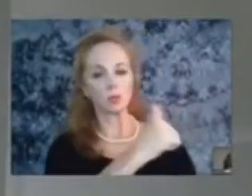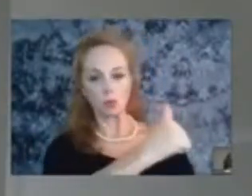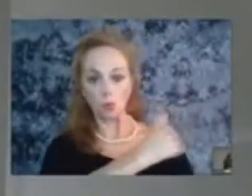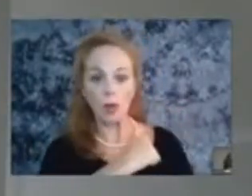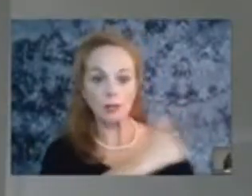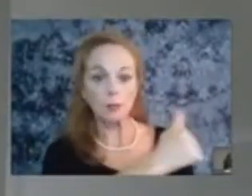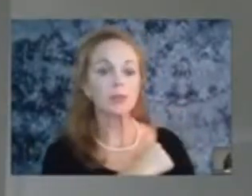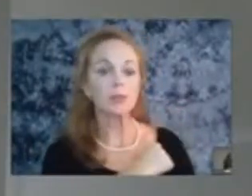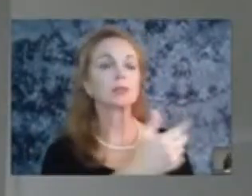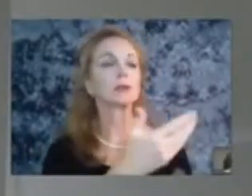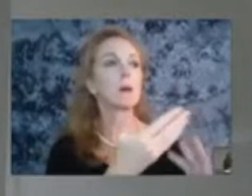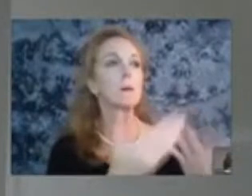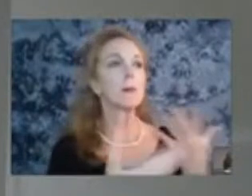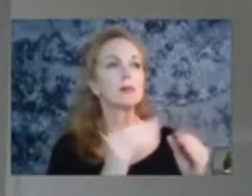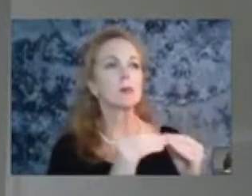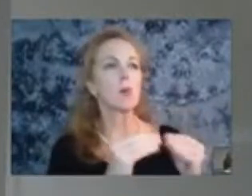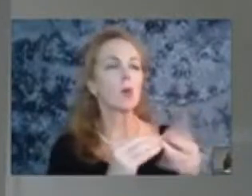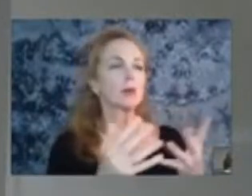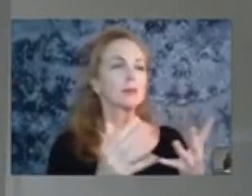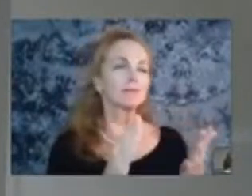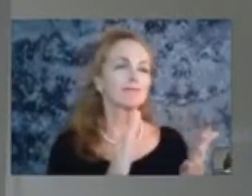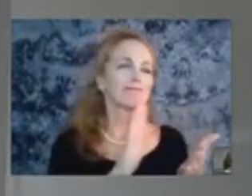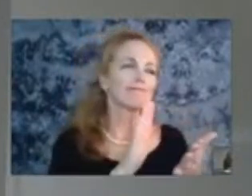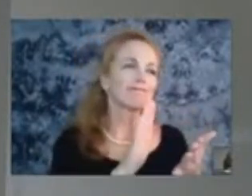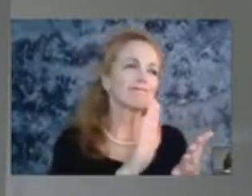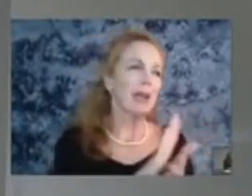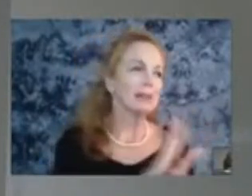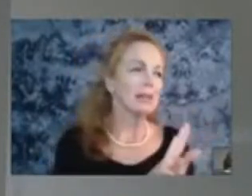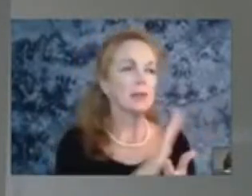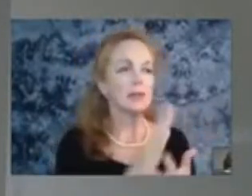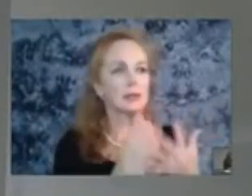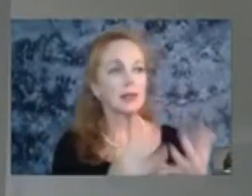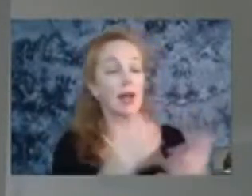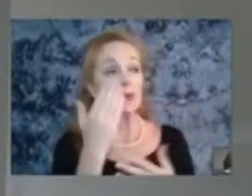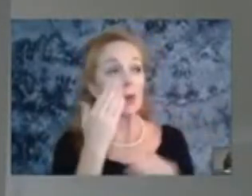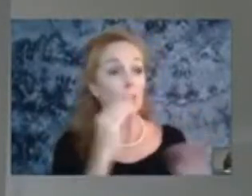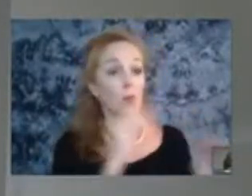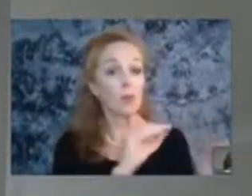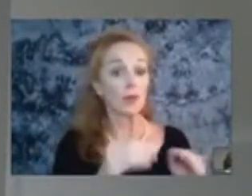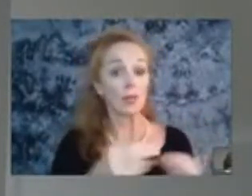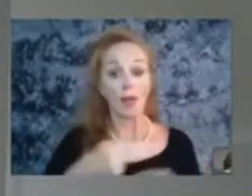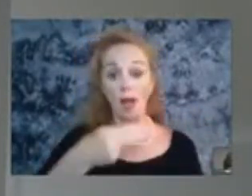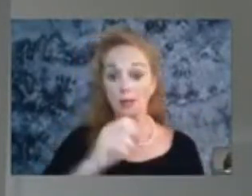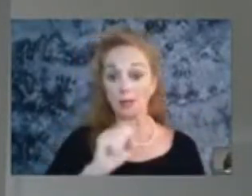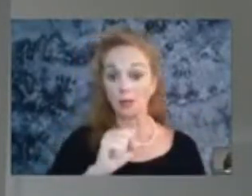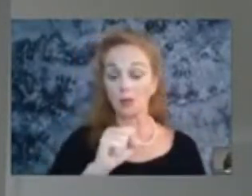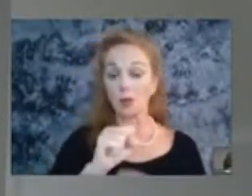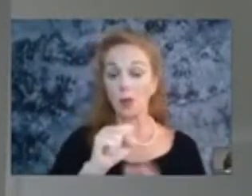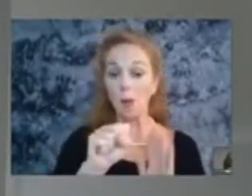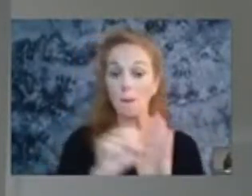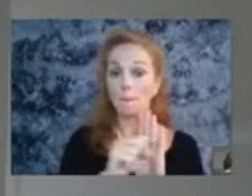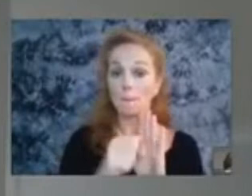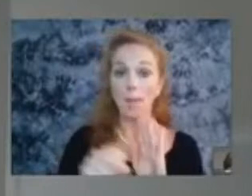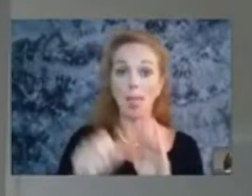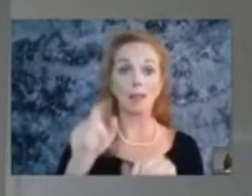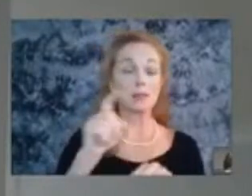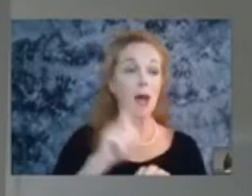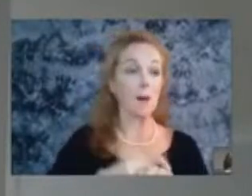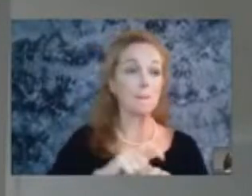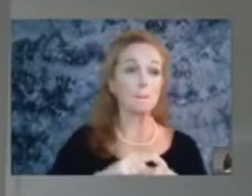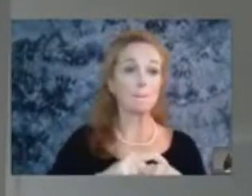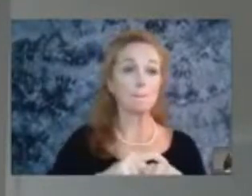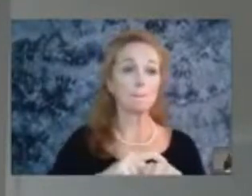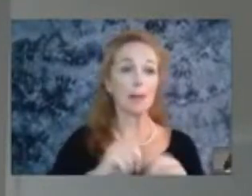although maybe it's more of an academic side too. I know we're moving the high school bell time up to accommodate, but